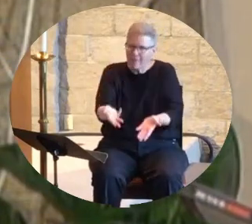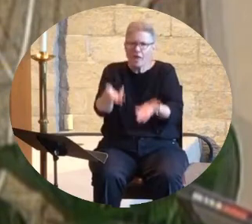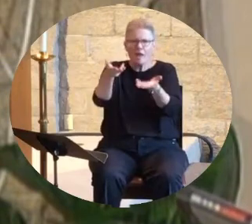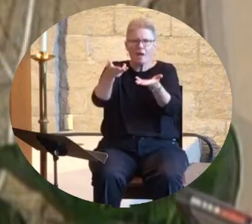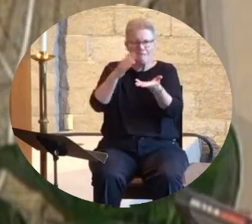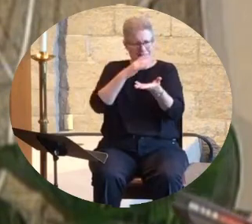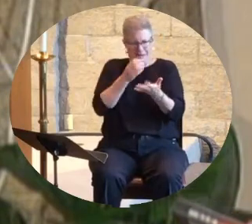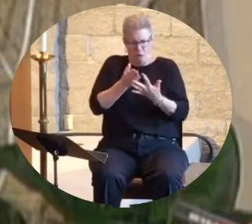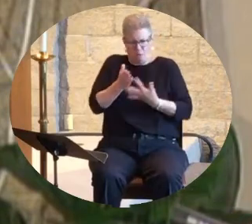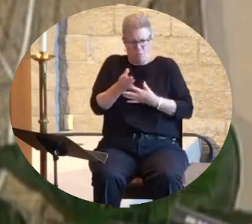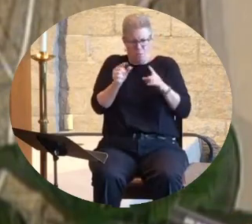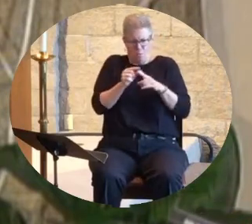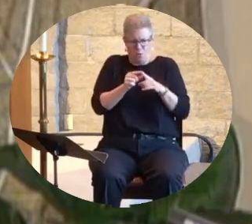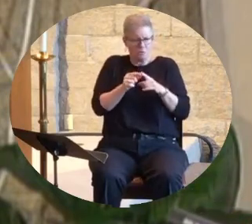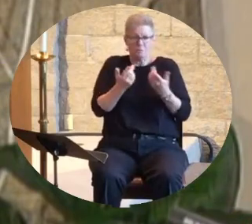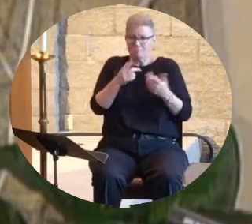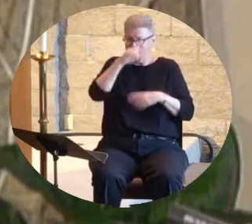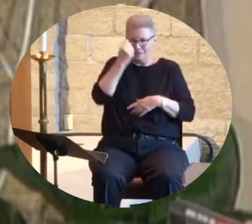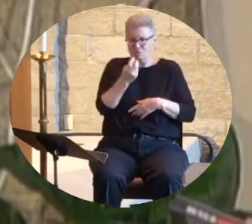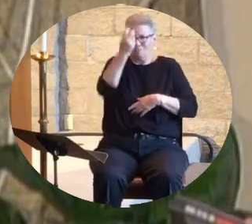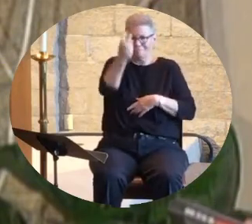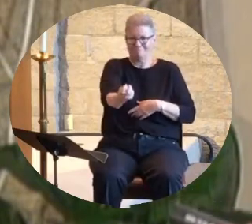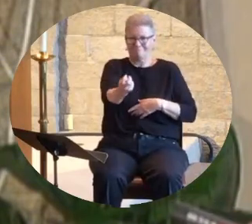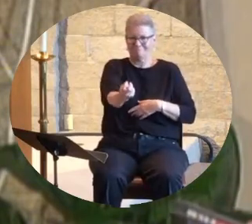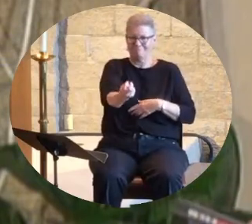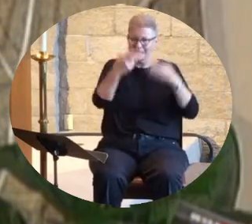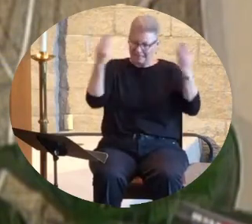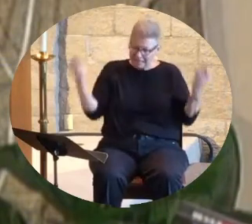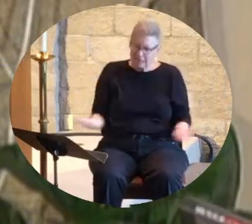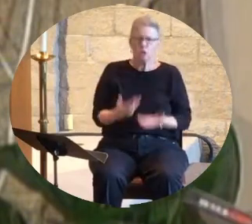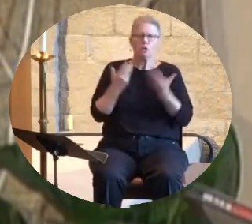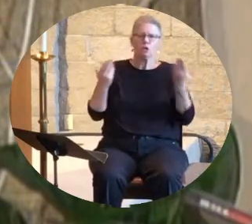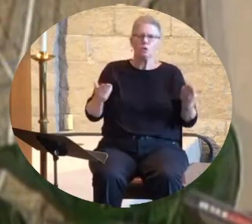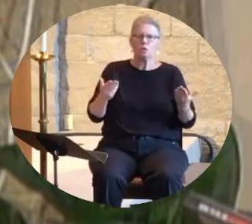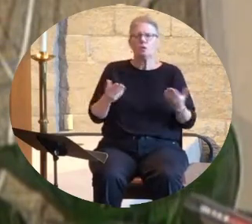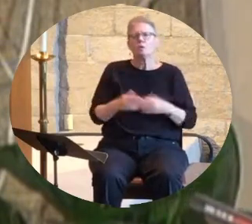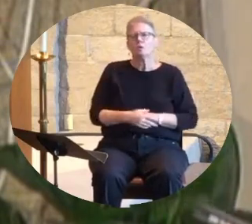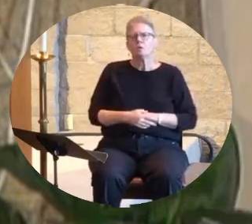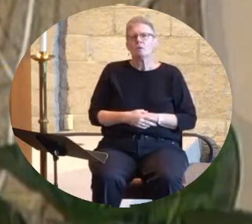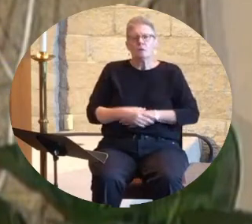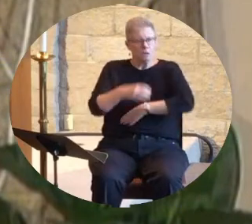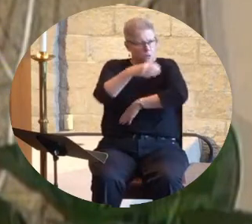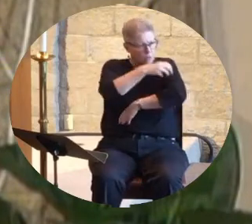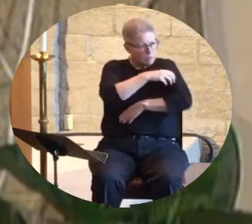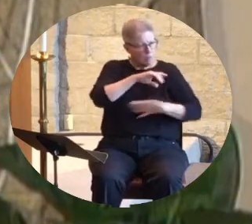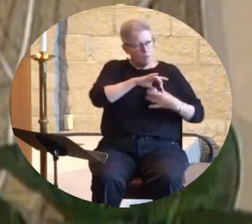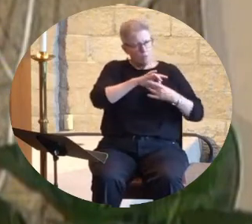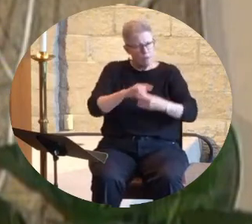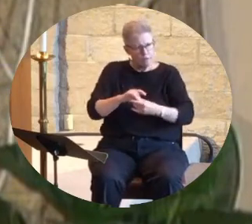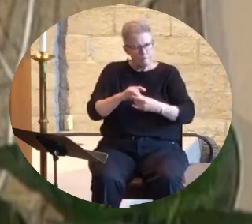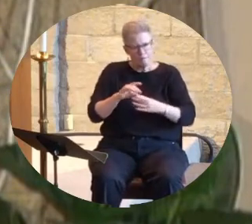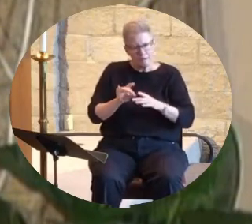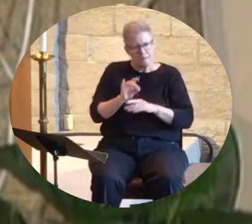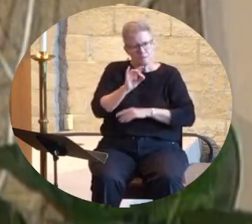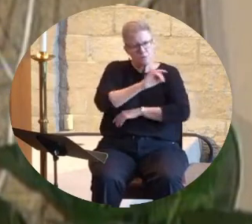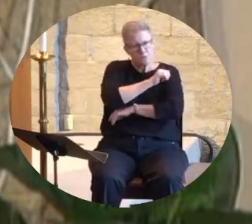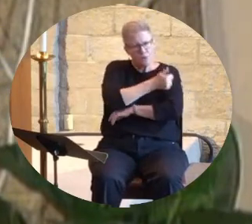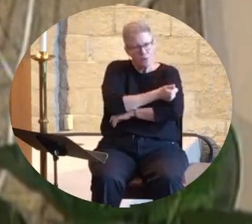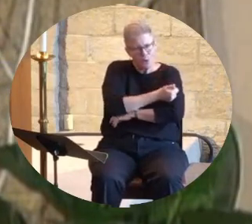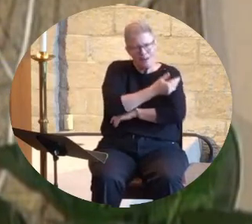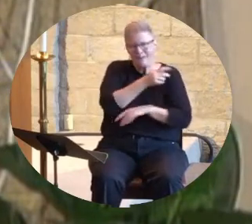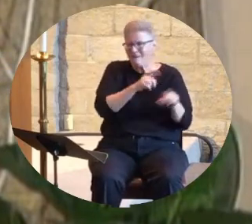your presence. So spiritual power is about spiritual authority, and it's about